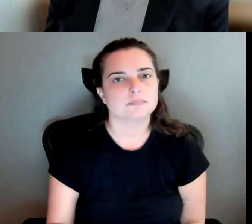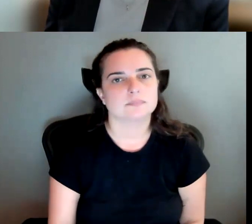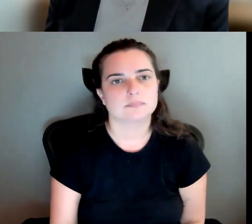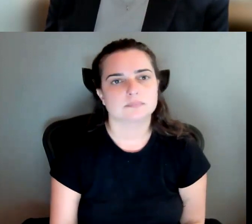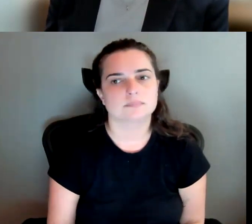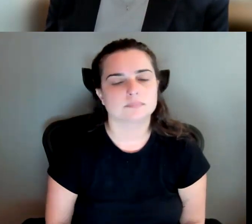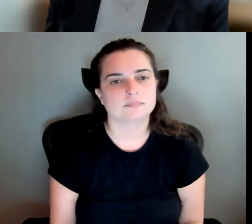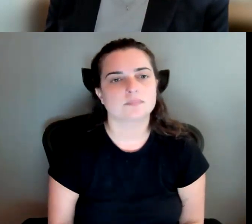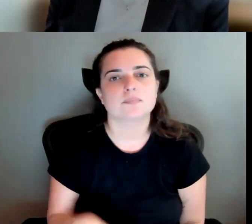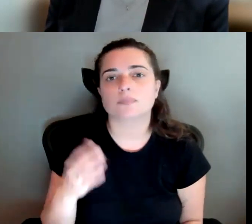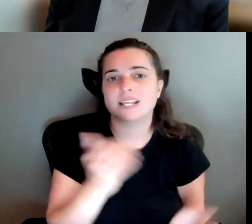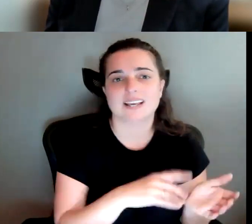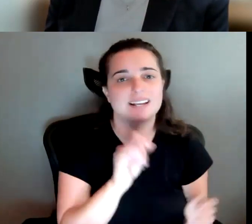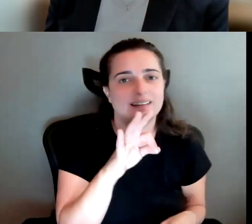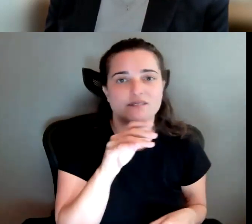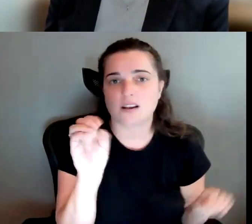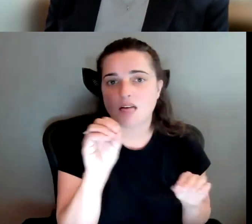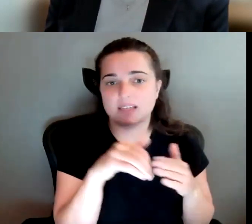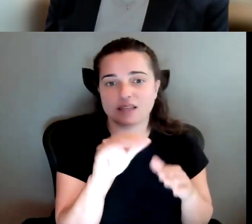us.